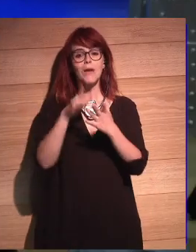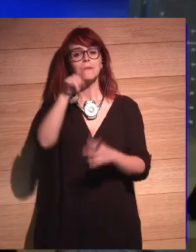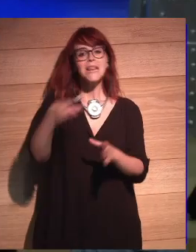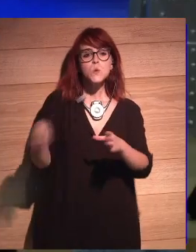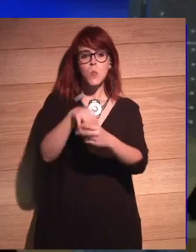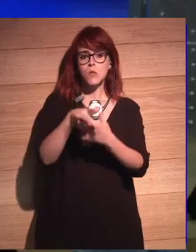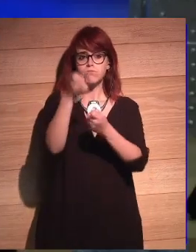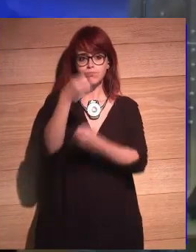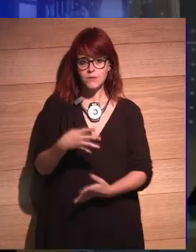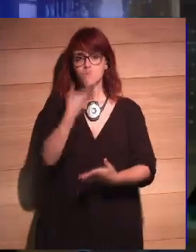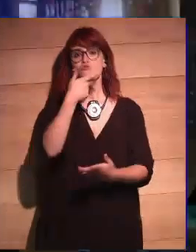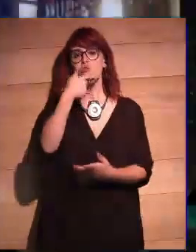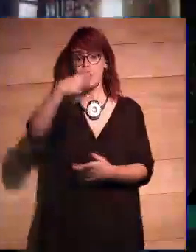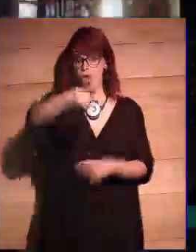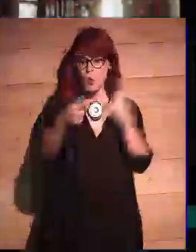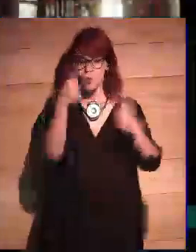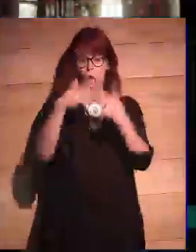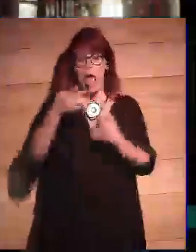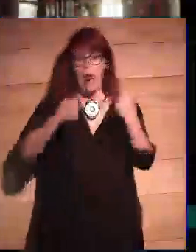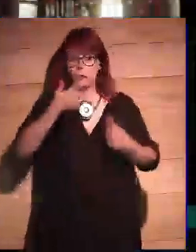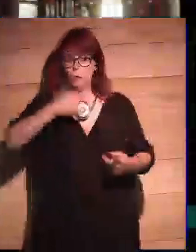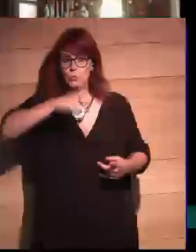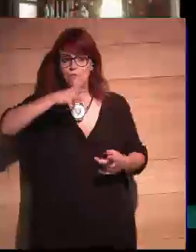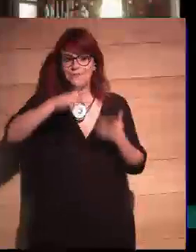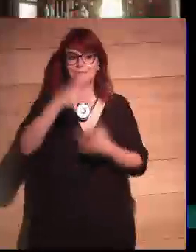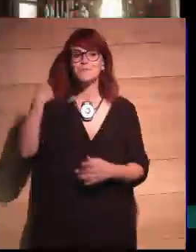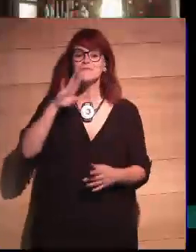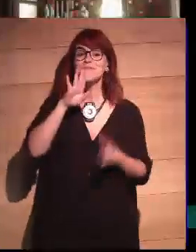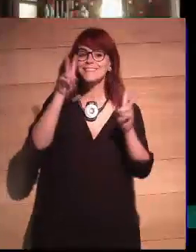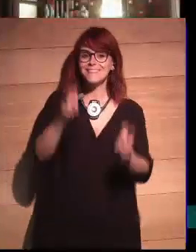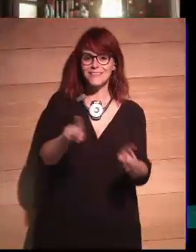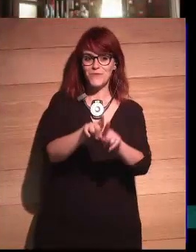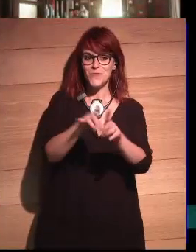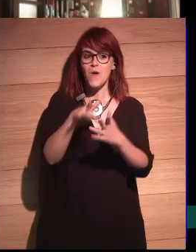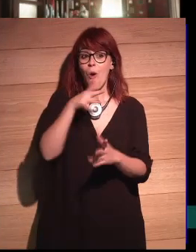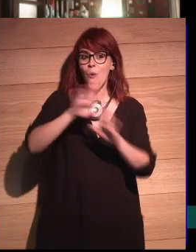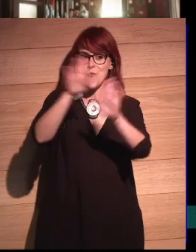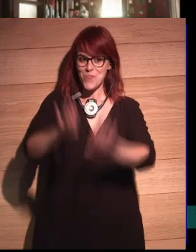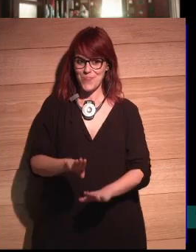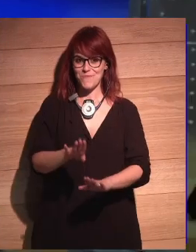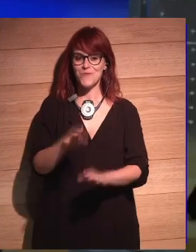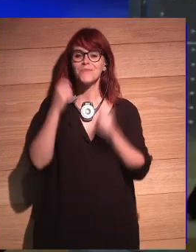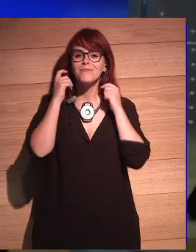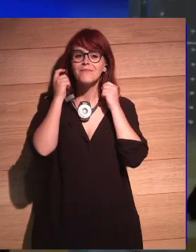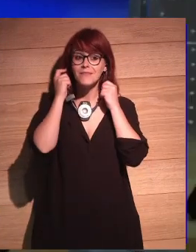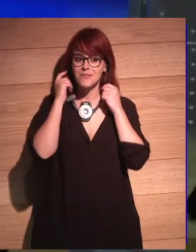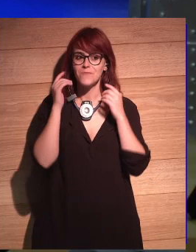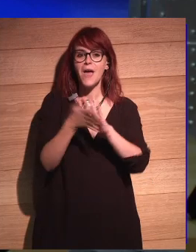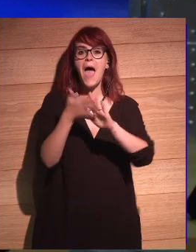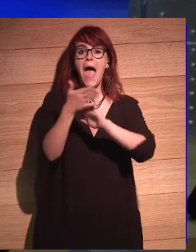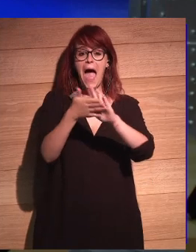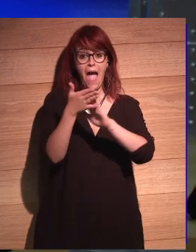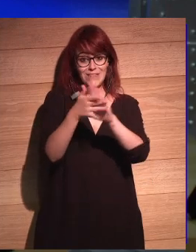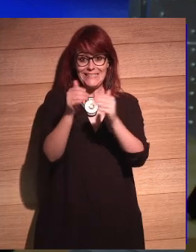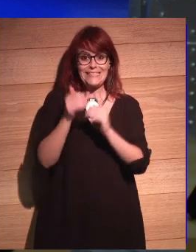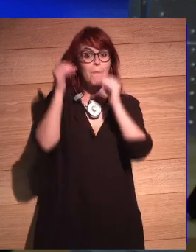these are great. Also, some of our latest experiences. I'm going to talk a little bit more beyond that because